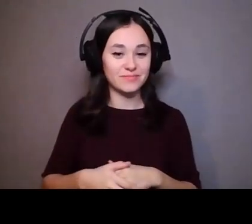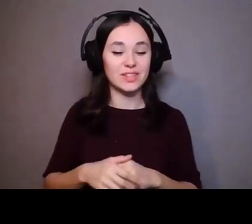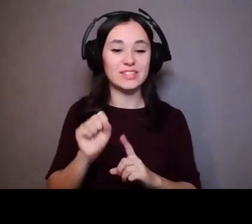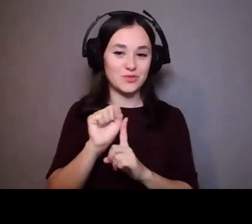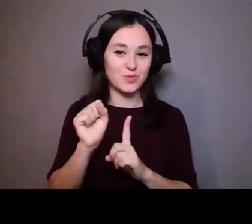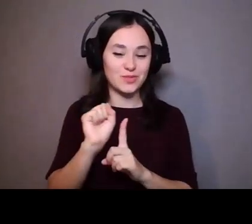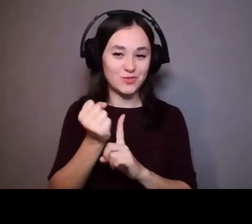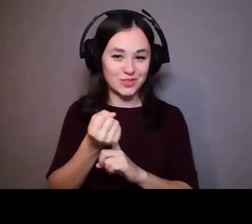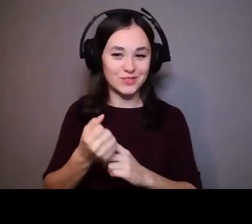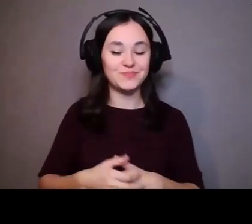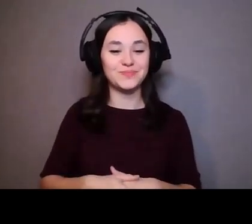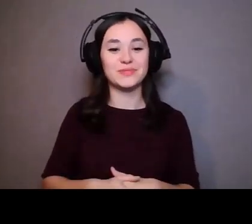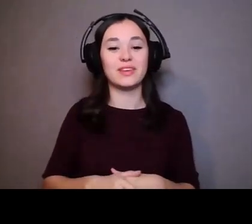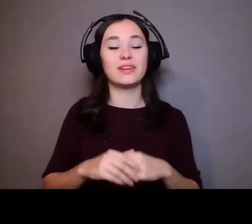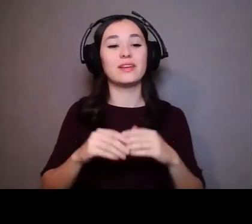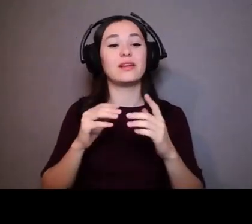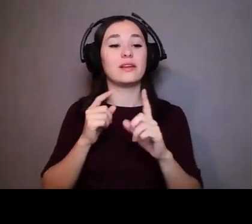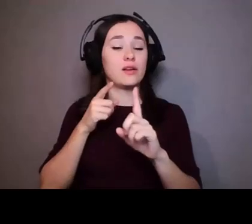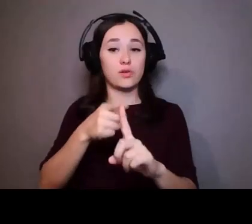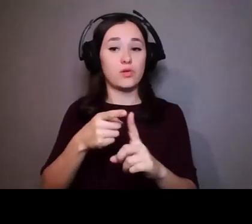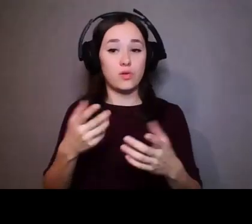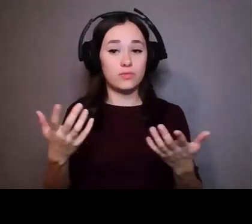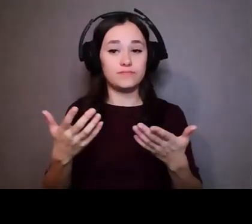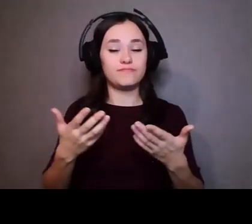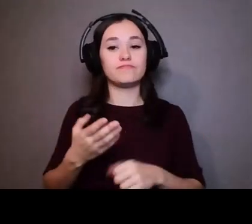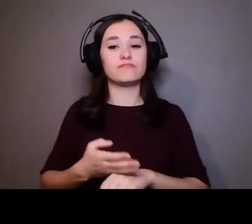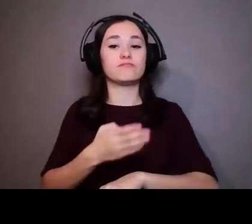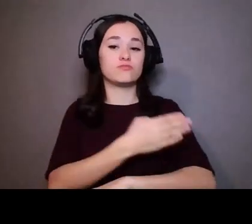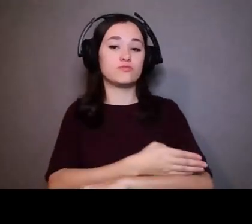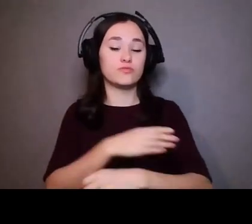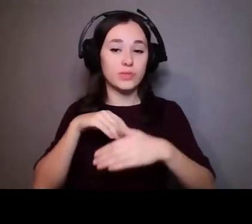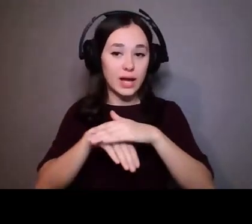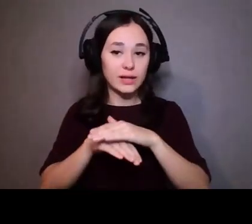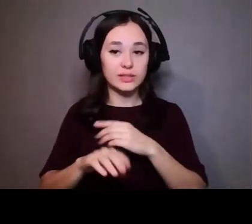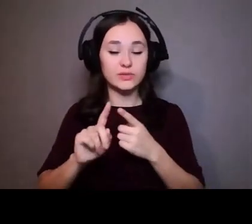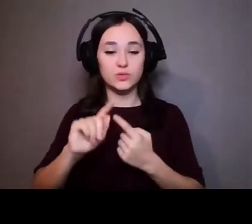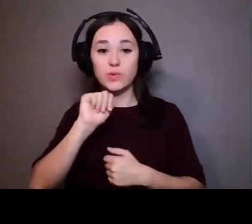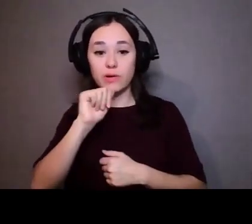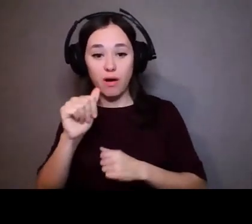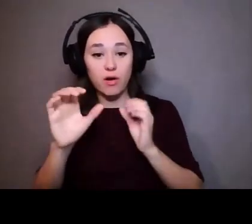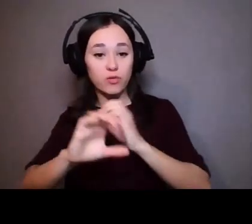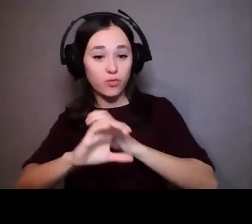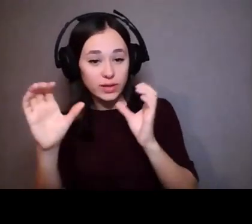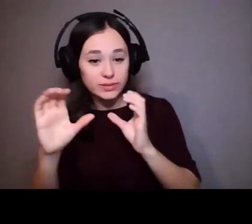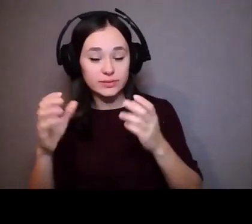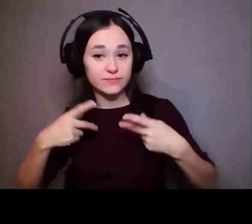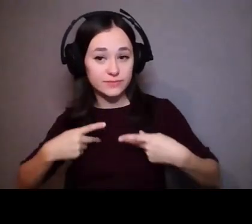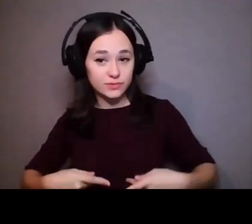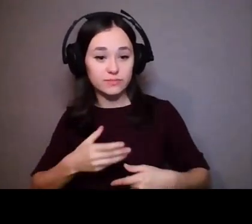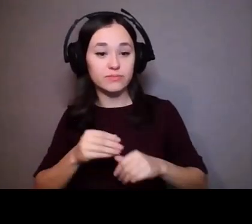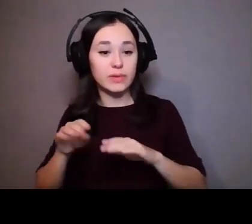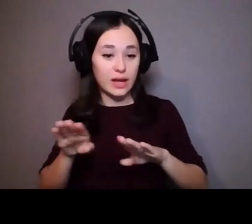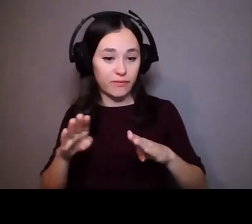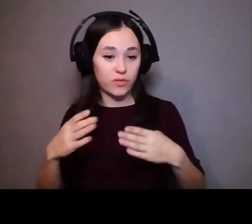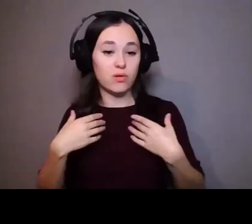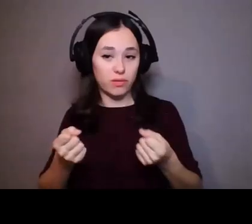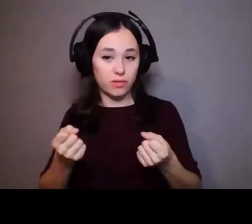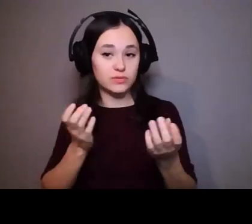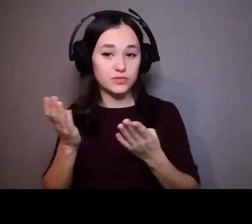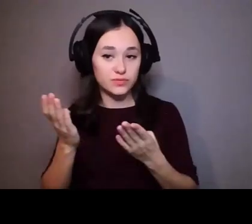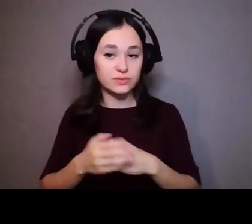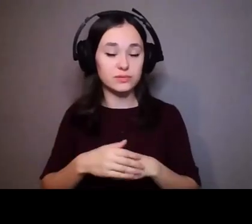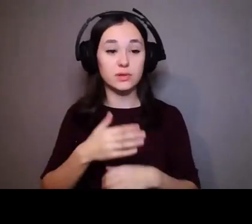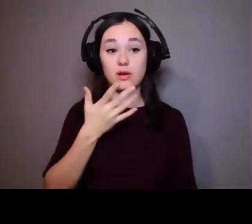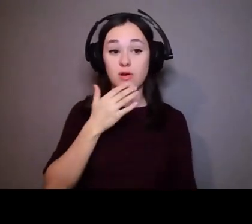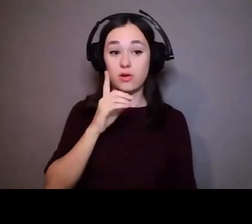to improve access to non-crisis physical and behavioral health services. And Colorado's already had an